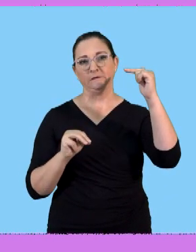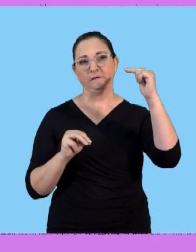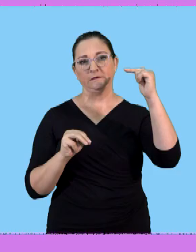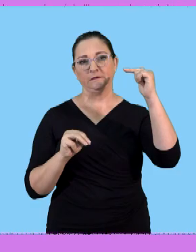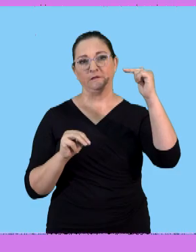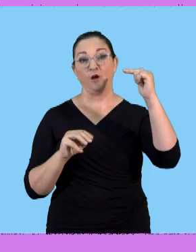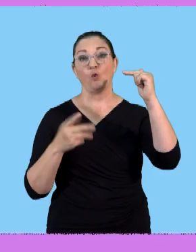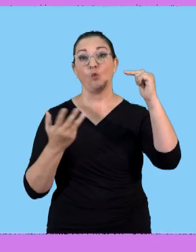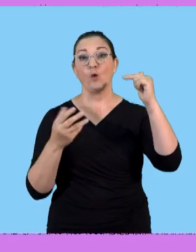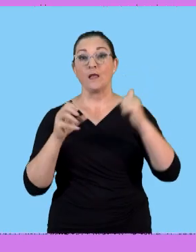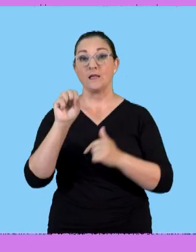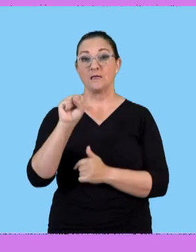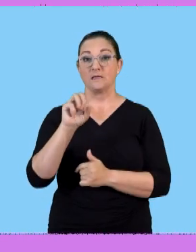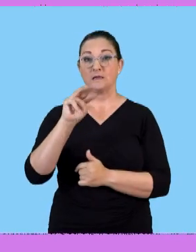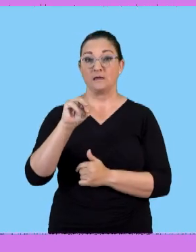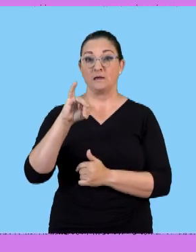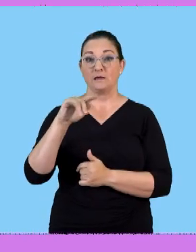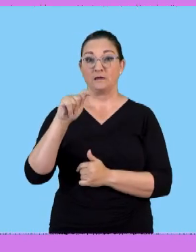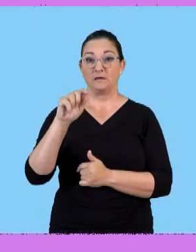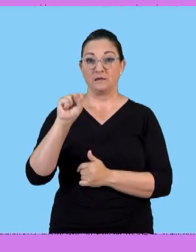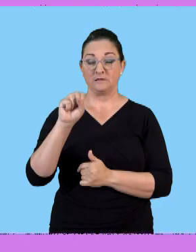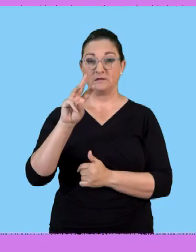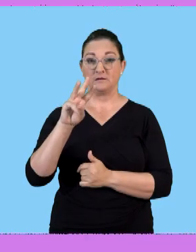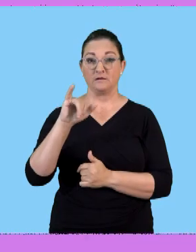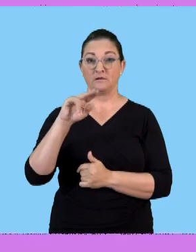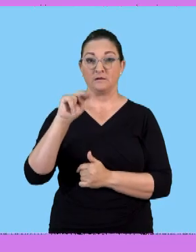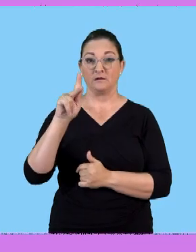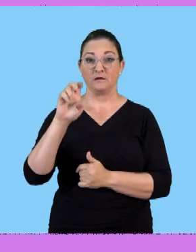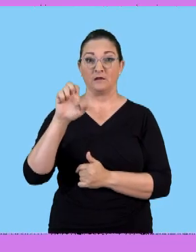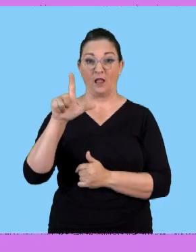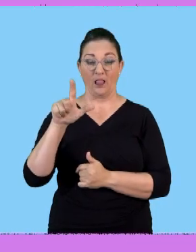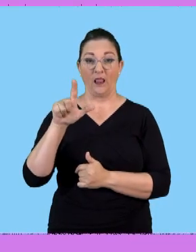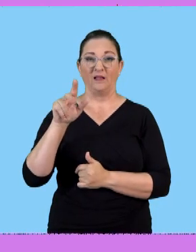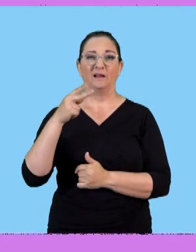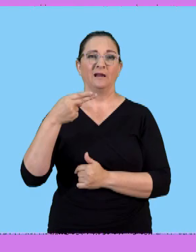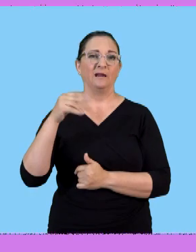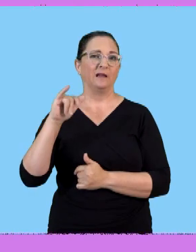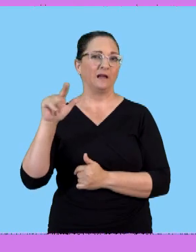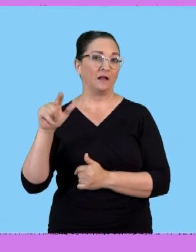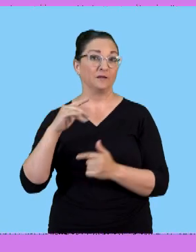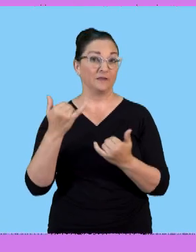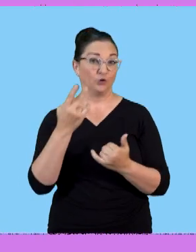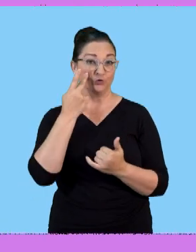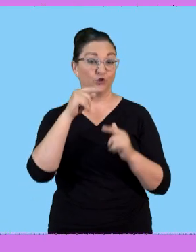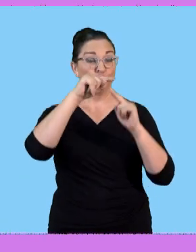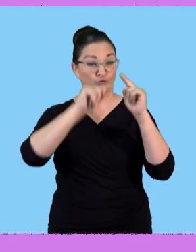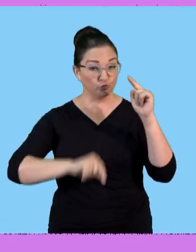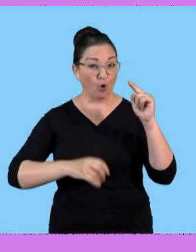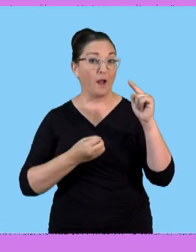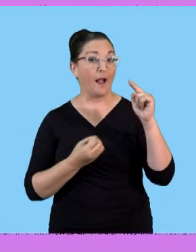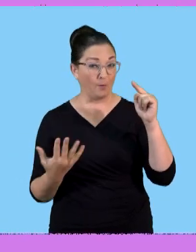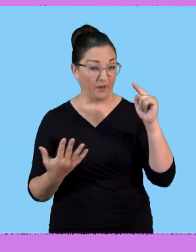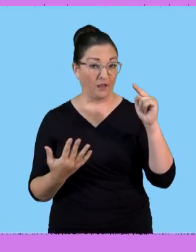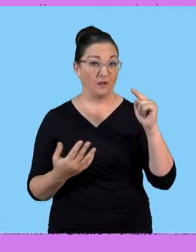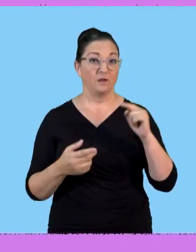bottom of Smitswinkel Hill? Right, so approximately by how many meters do the riders drop in elevation, right,